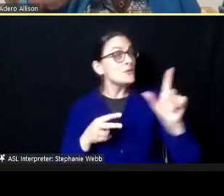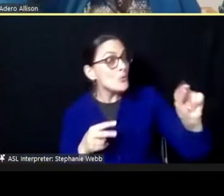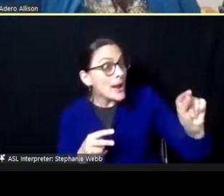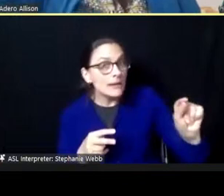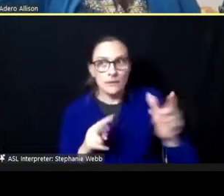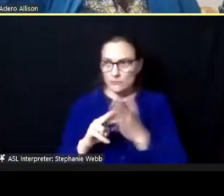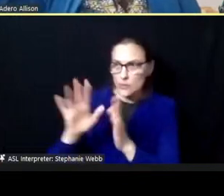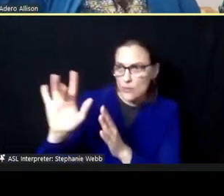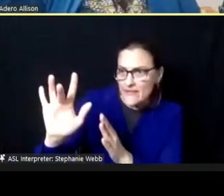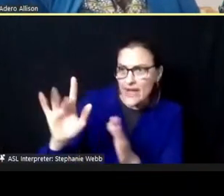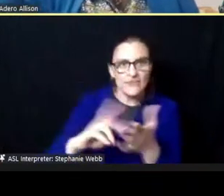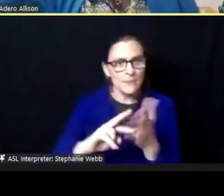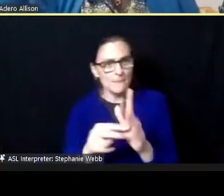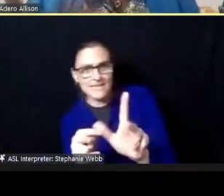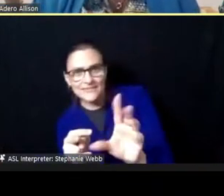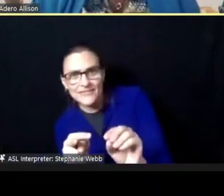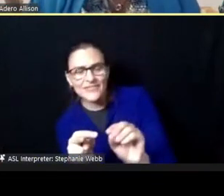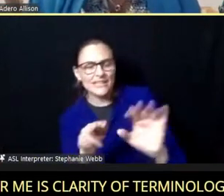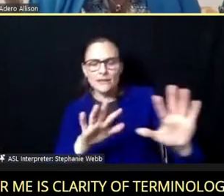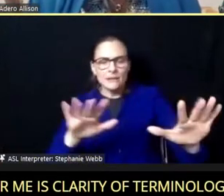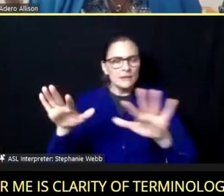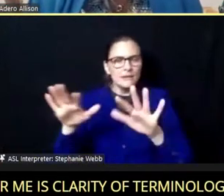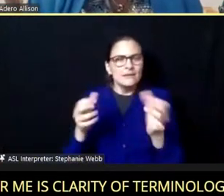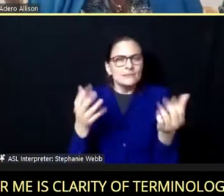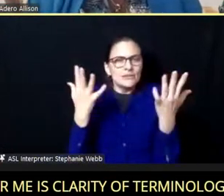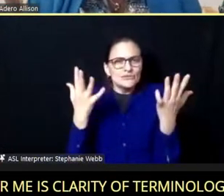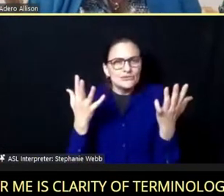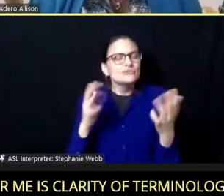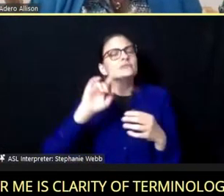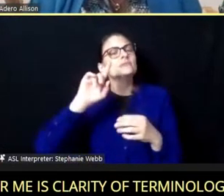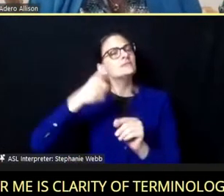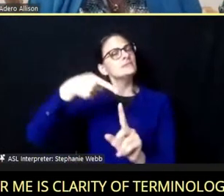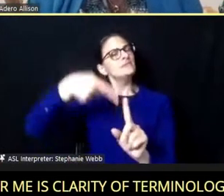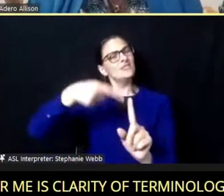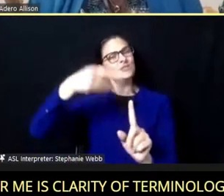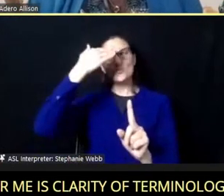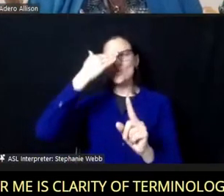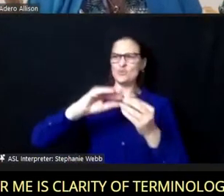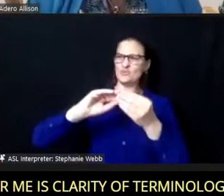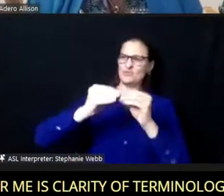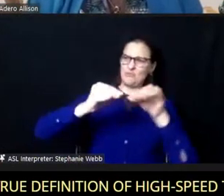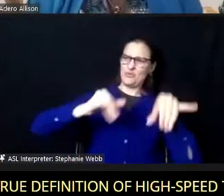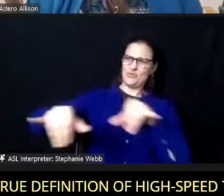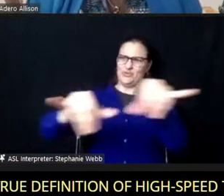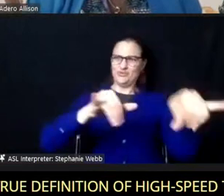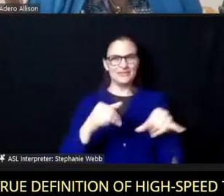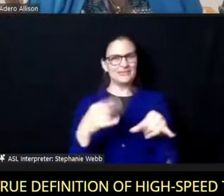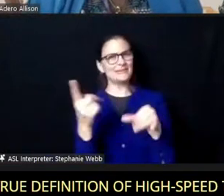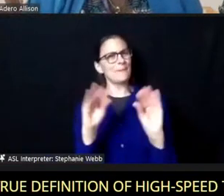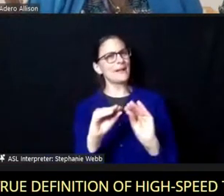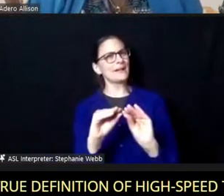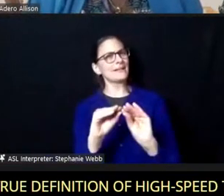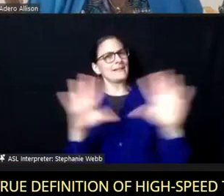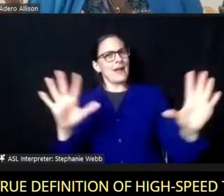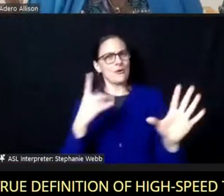this and anything above, you know, just some clarity. Got it. Chet, what about